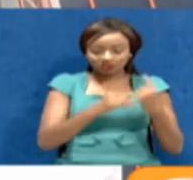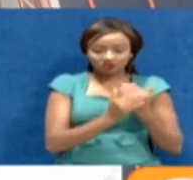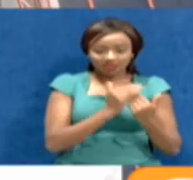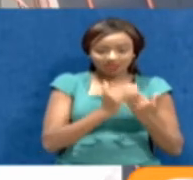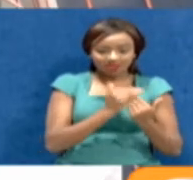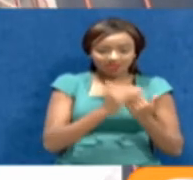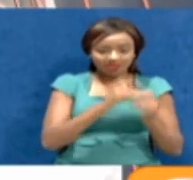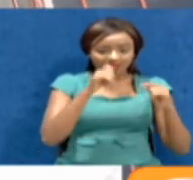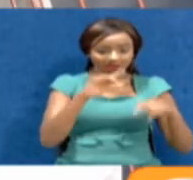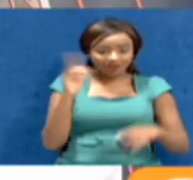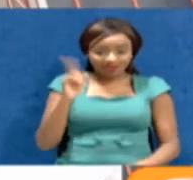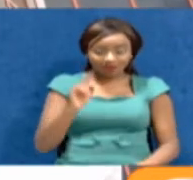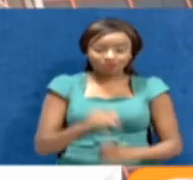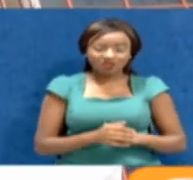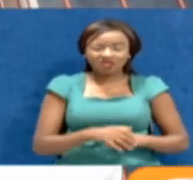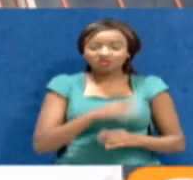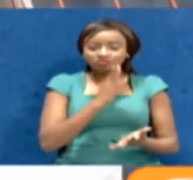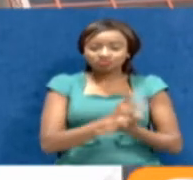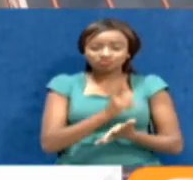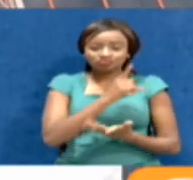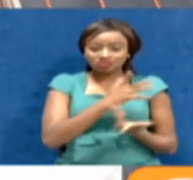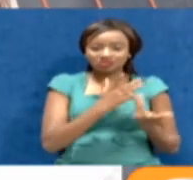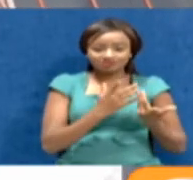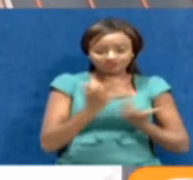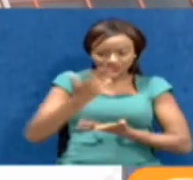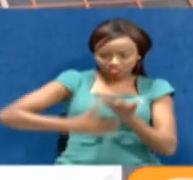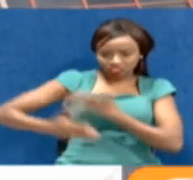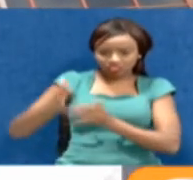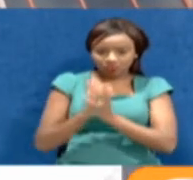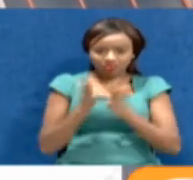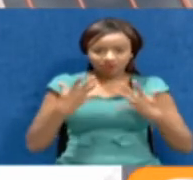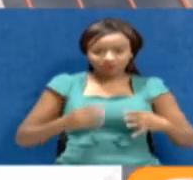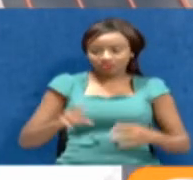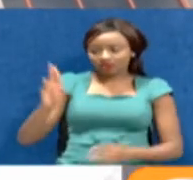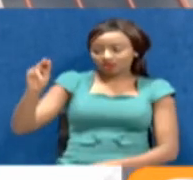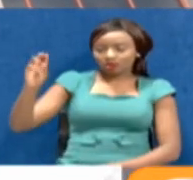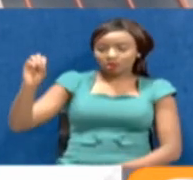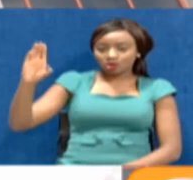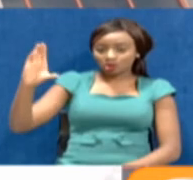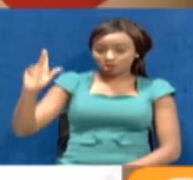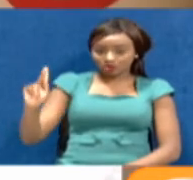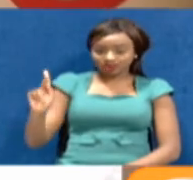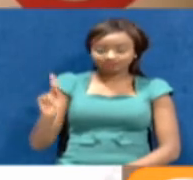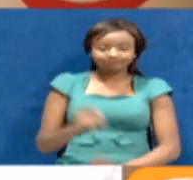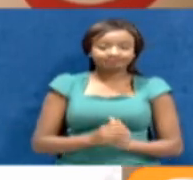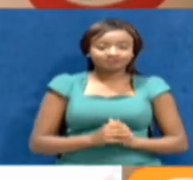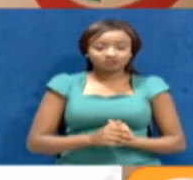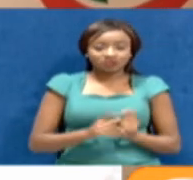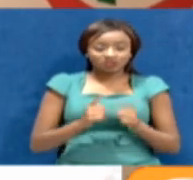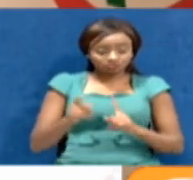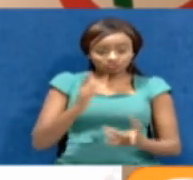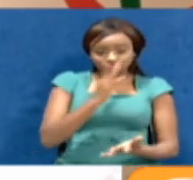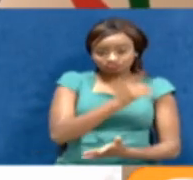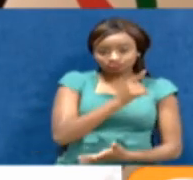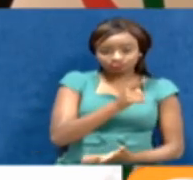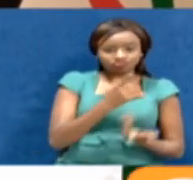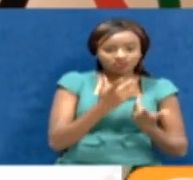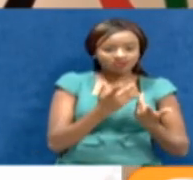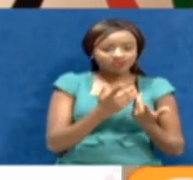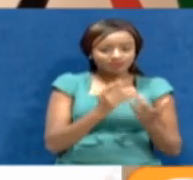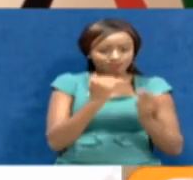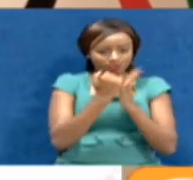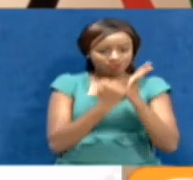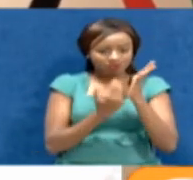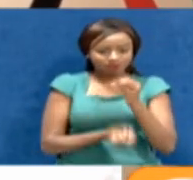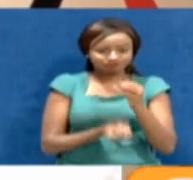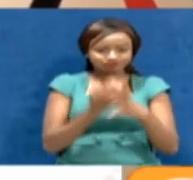former Santos player interacted with some officials from NOCK in the past few weeks. Musa is part of the Elite Performance Program, which was